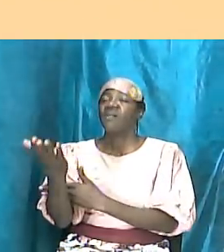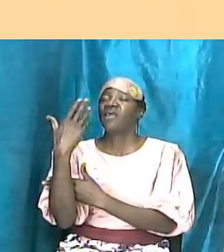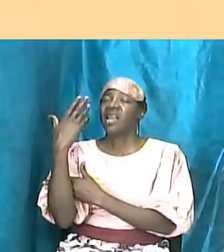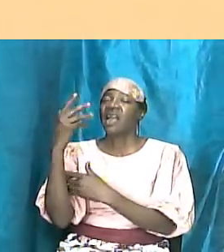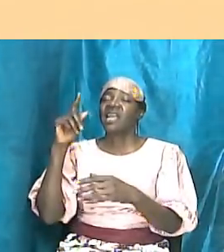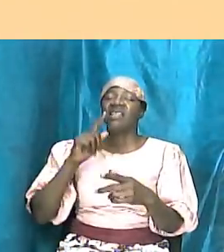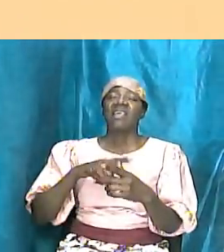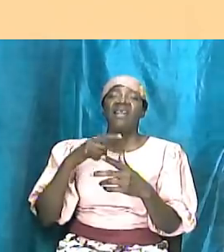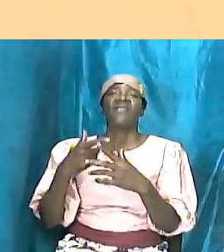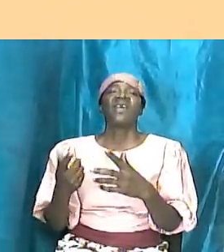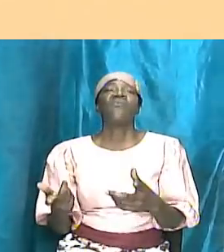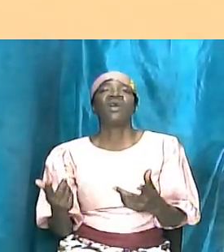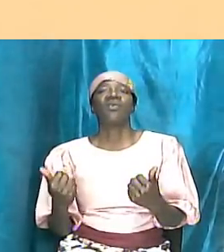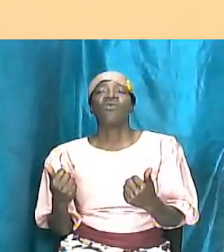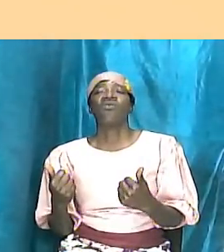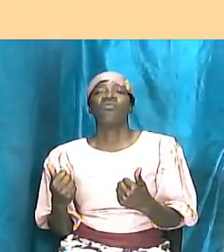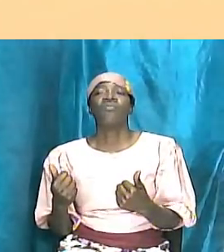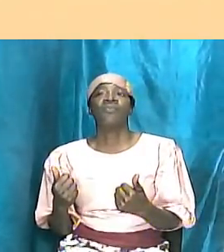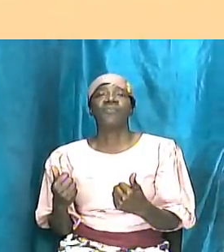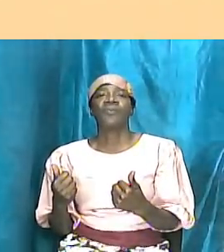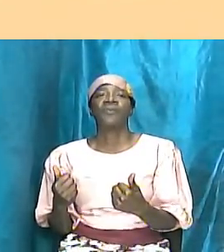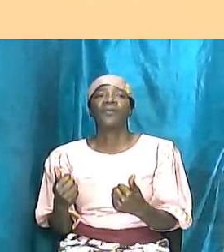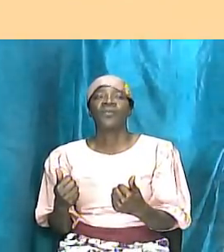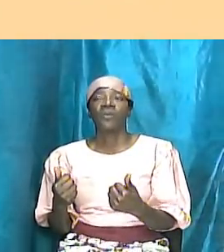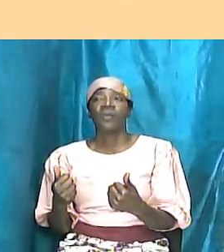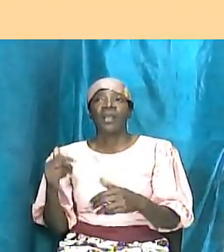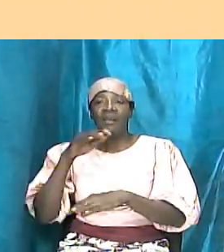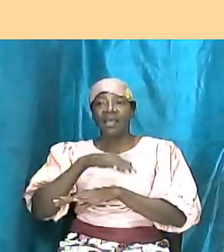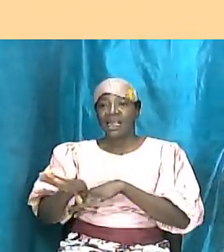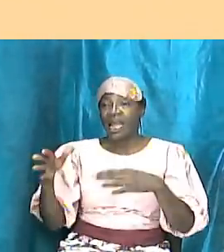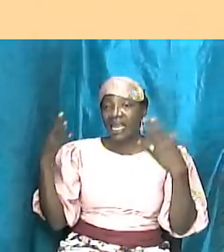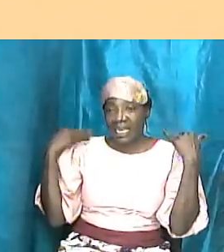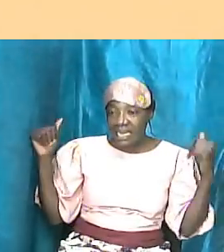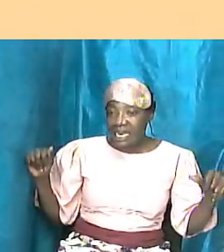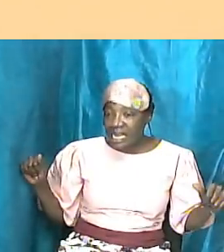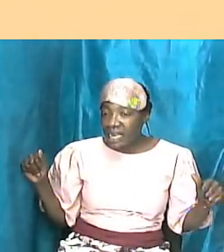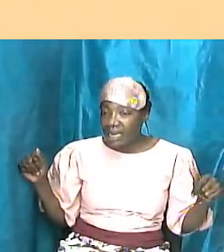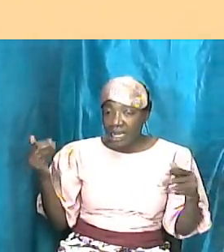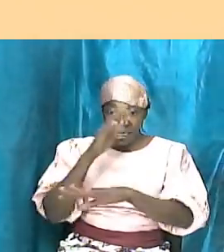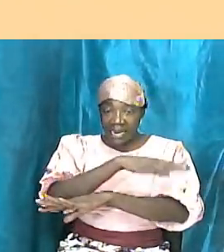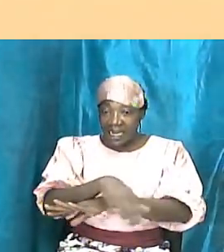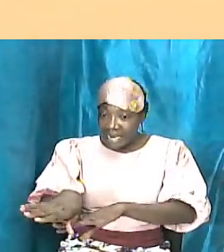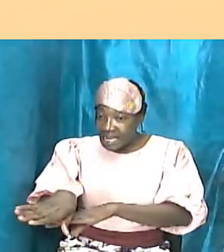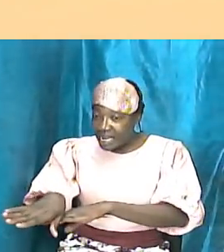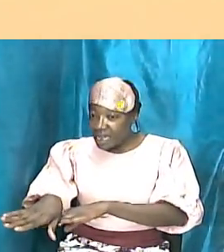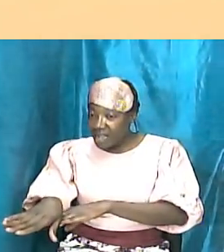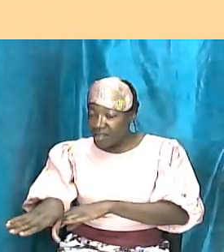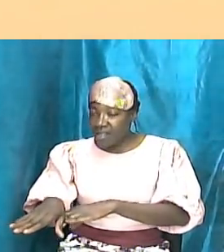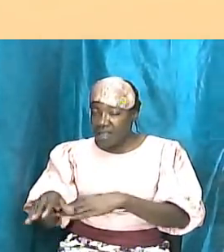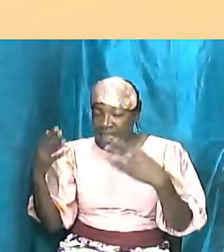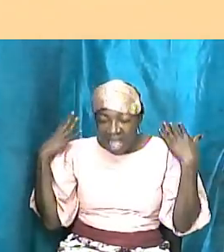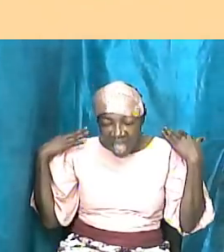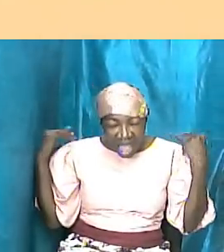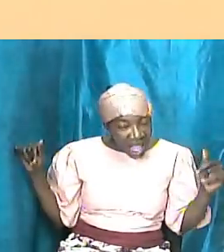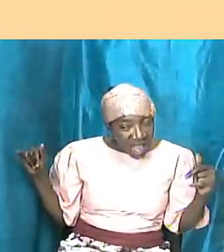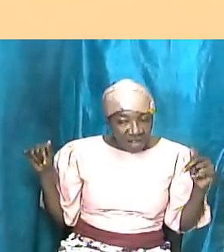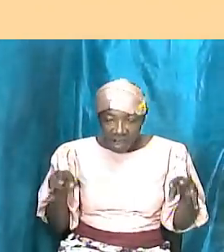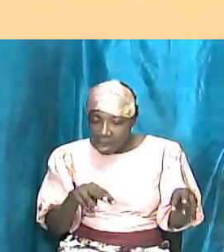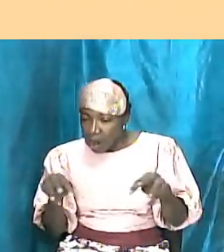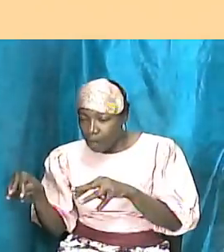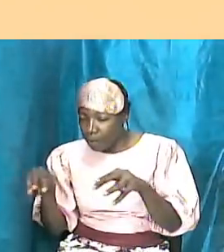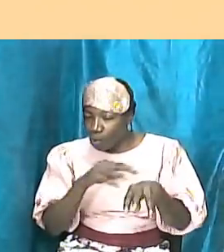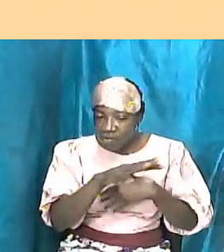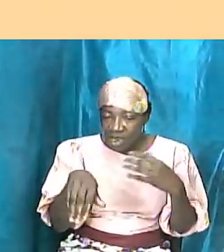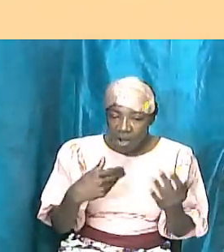come to, because throughout the night is when the death angel was moving, so all of that redemptive process was happening